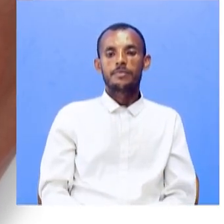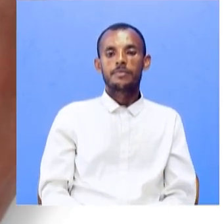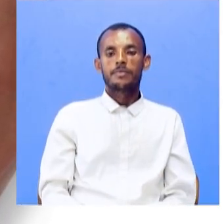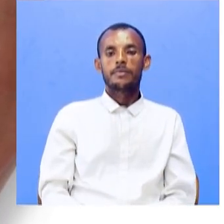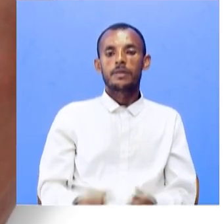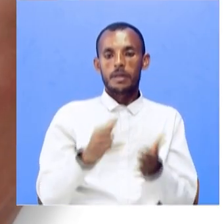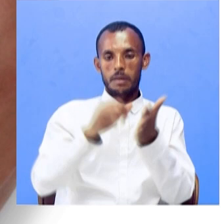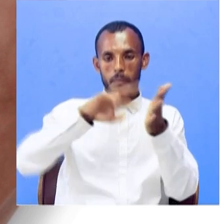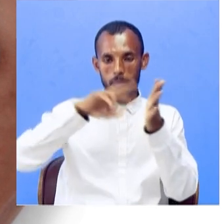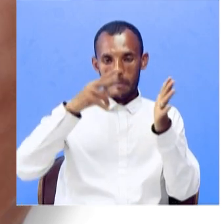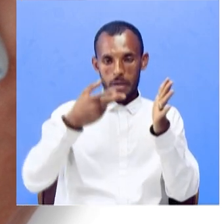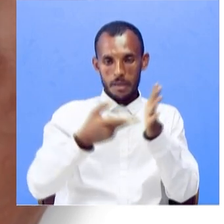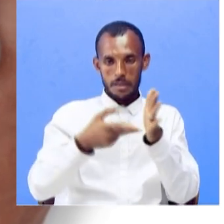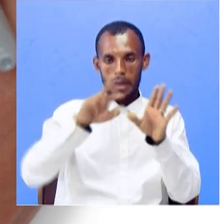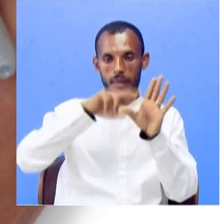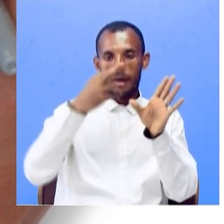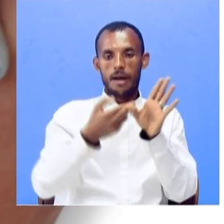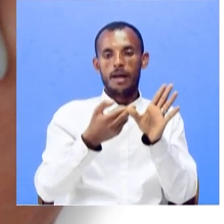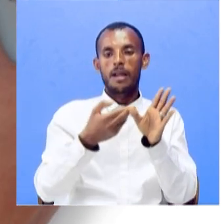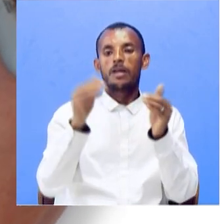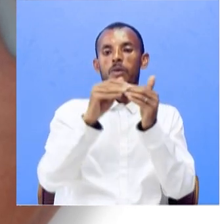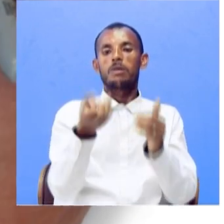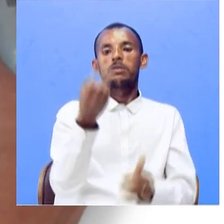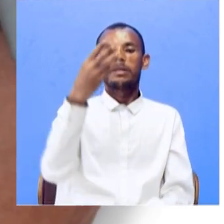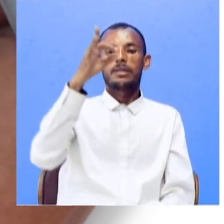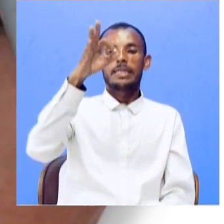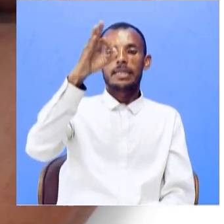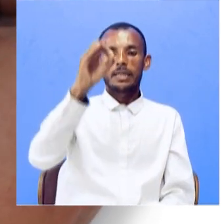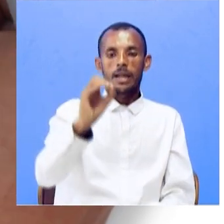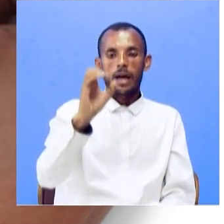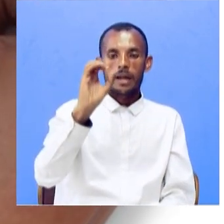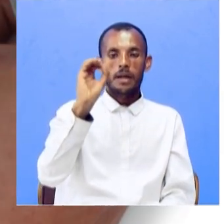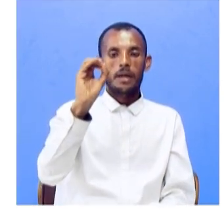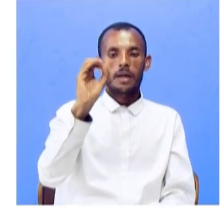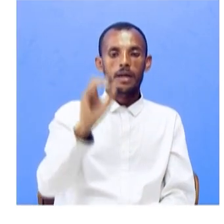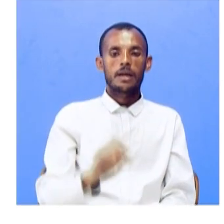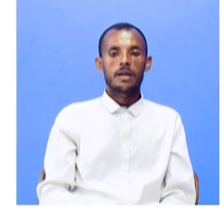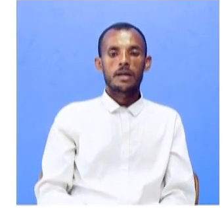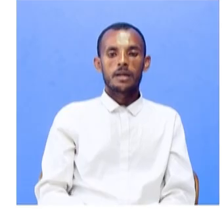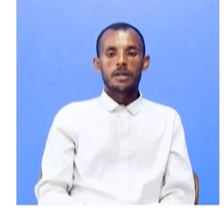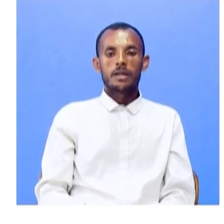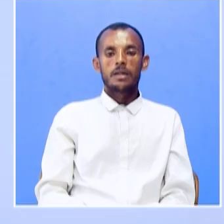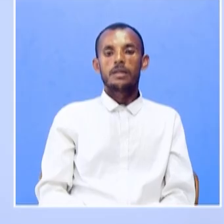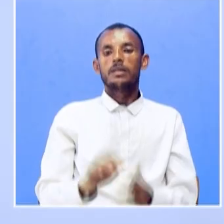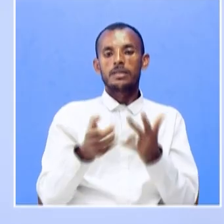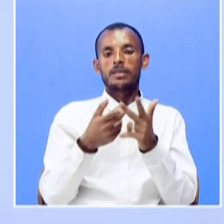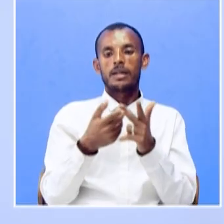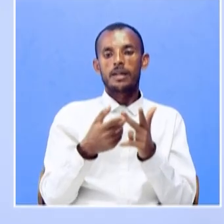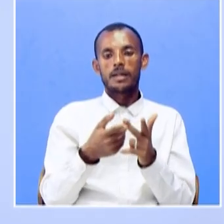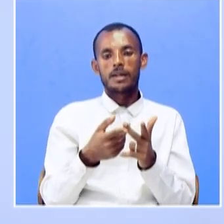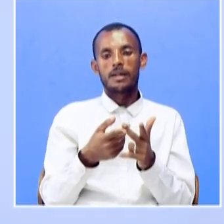angle, that means it's measure 90 degree. All interior angles are 90 degree. Third